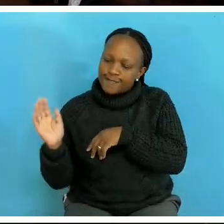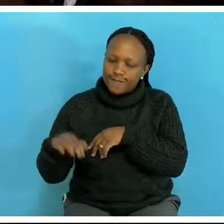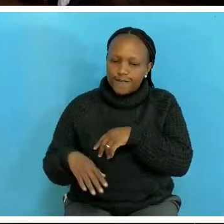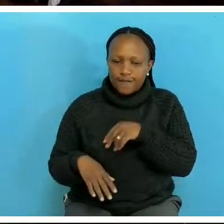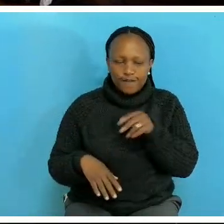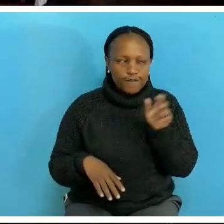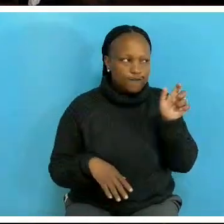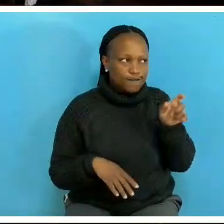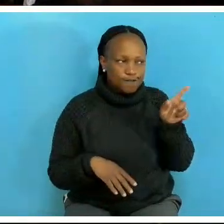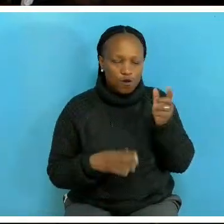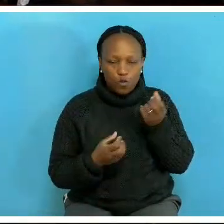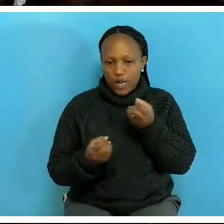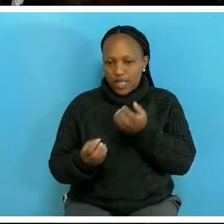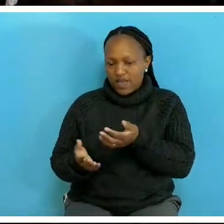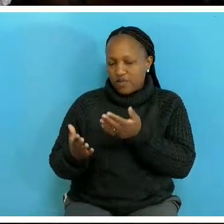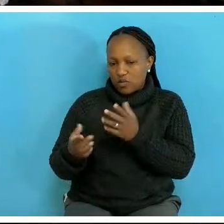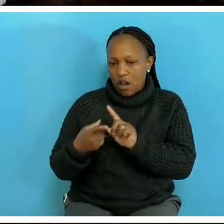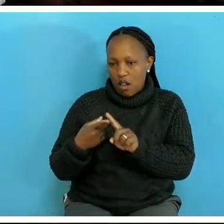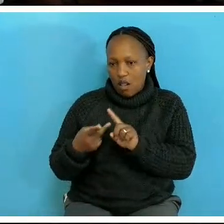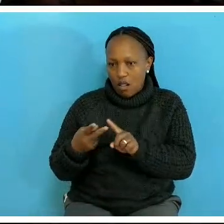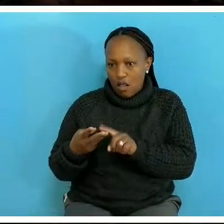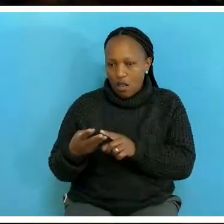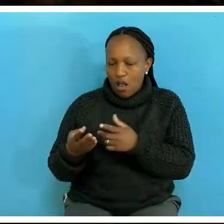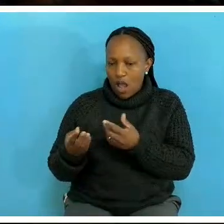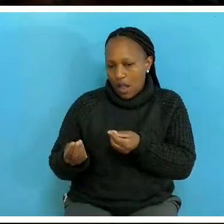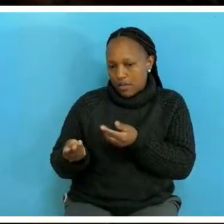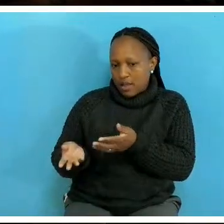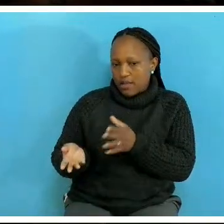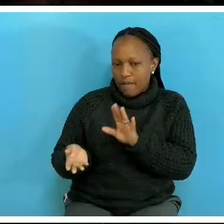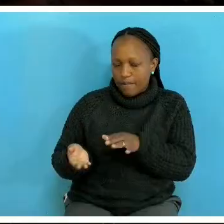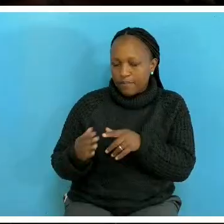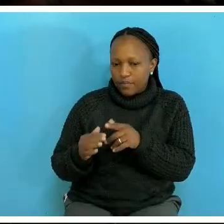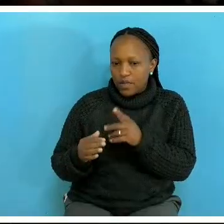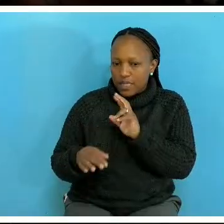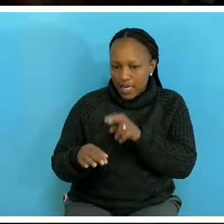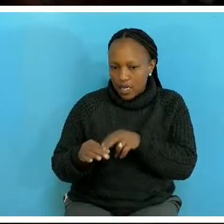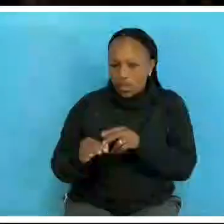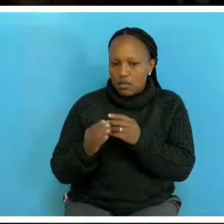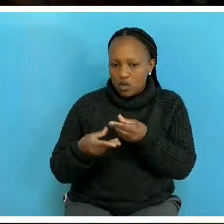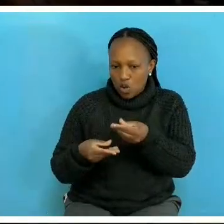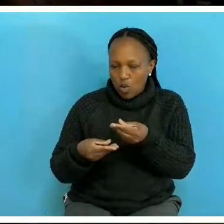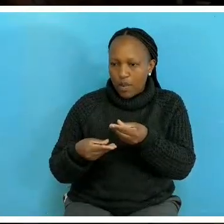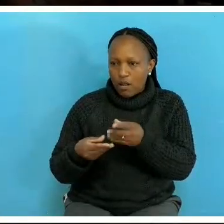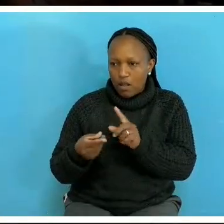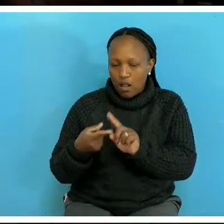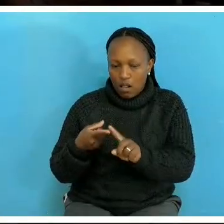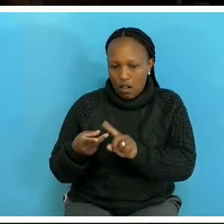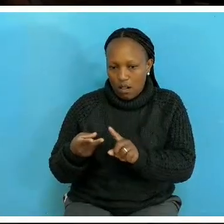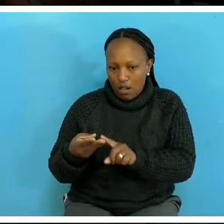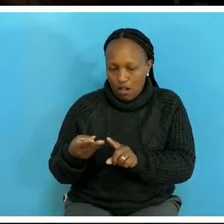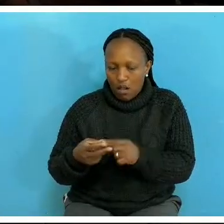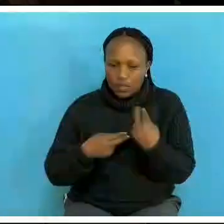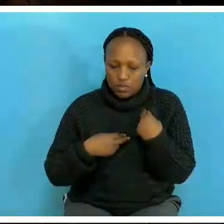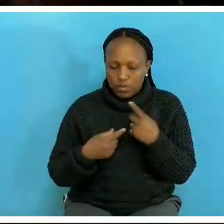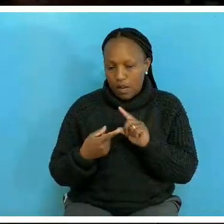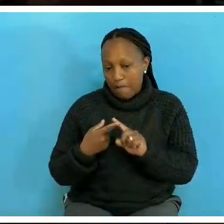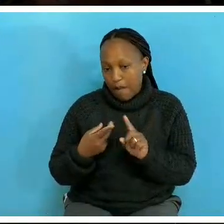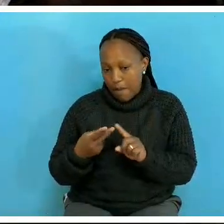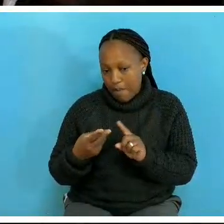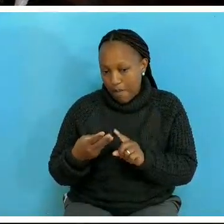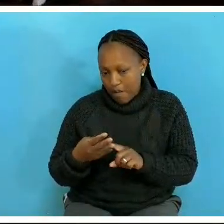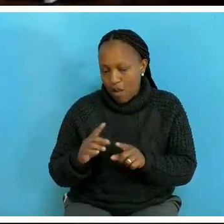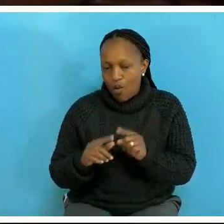this kind of these things. Mrs. So-and-so, this is the compliance that they need to have, and then this is the mandate that they need to have. Because of they